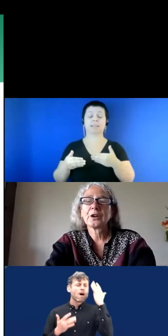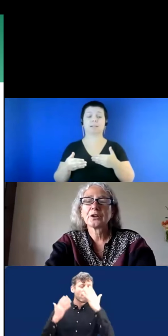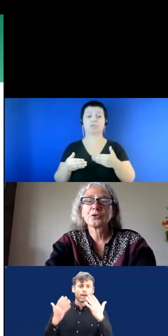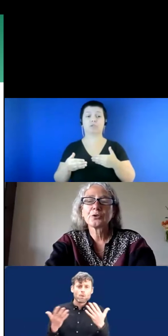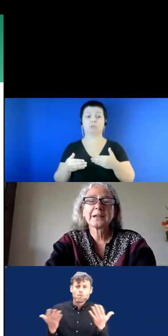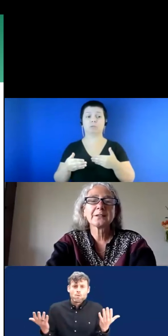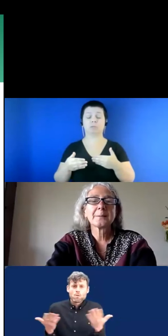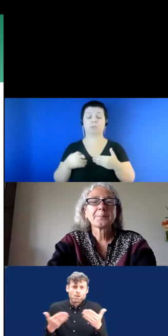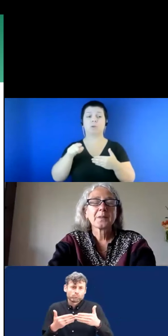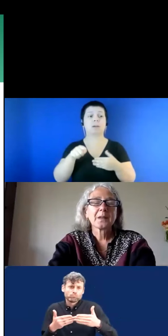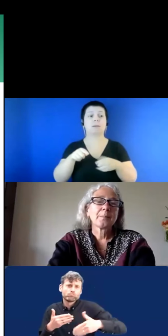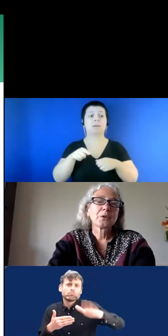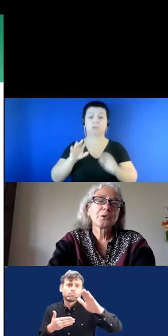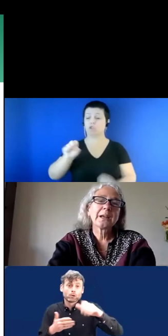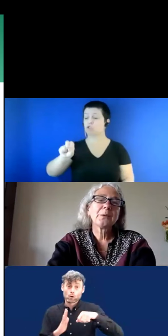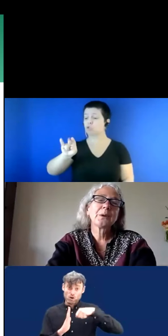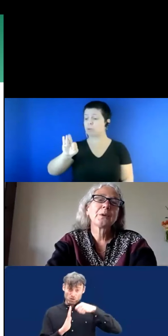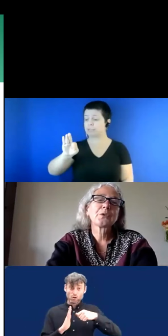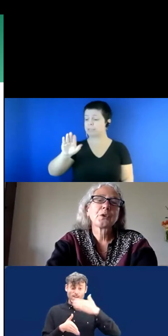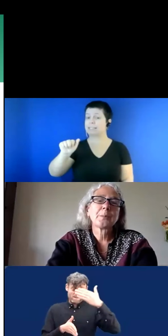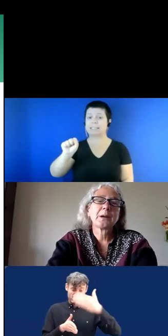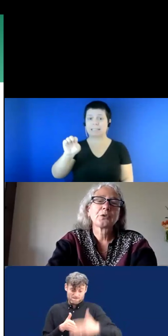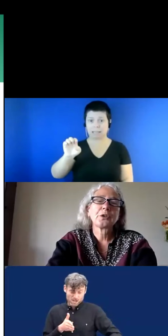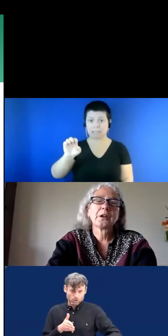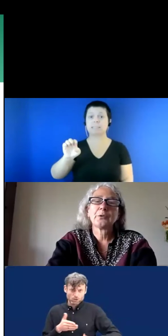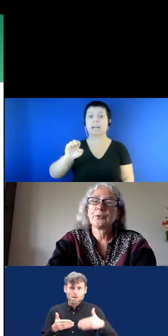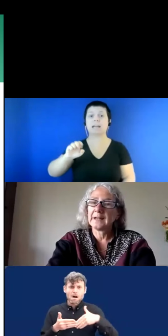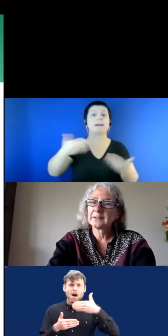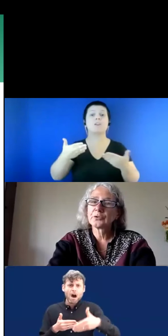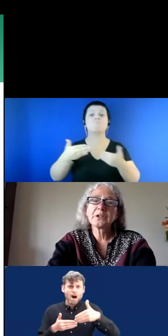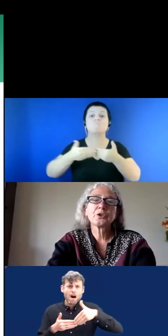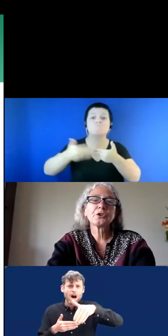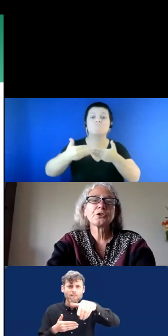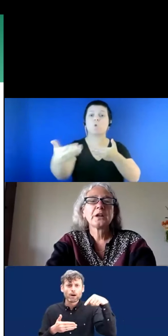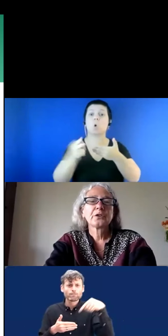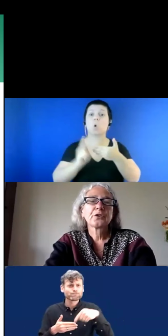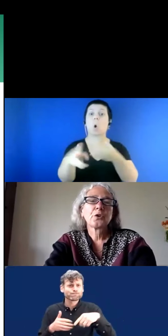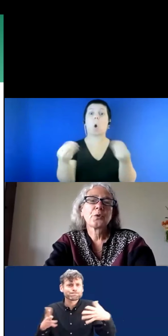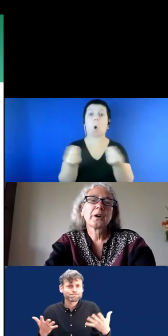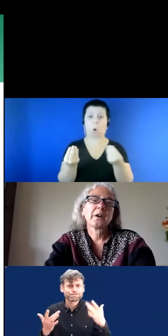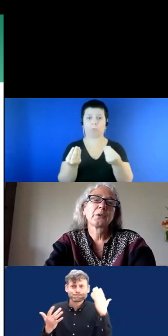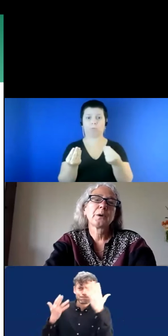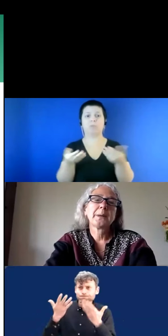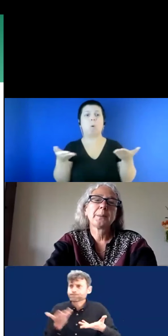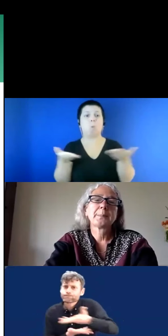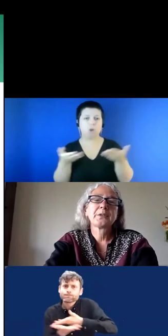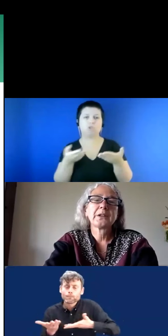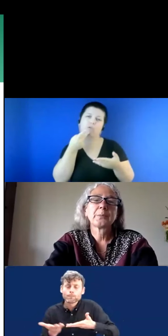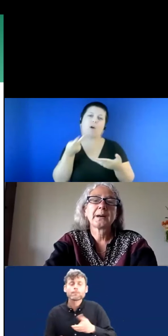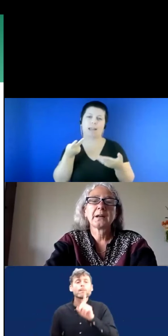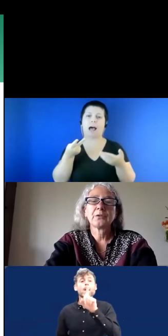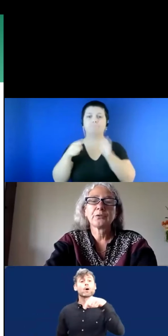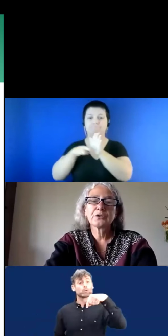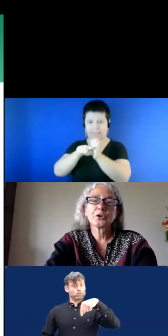beyond Suitcase? But today we will talk about related research. So that will be